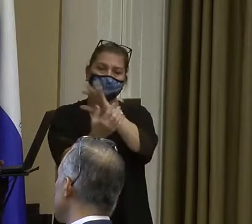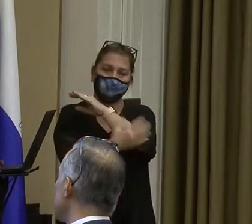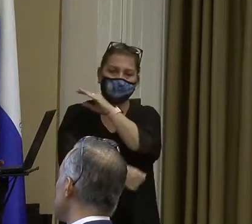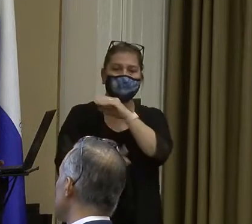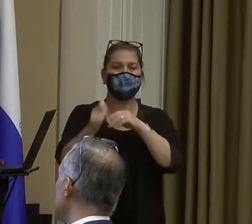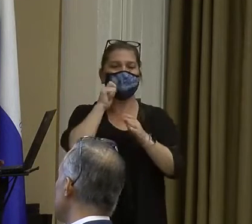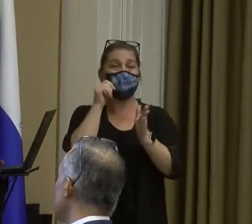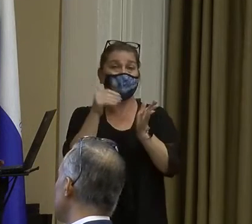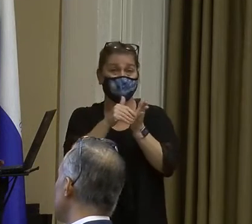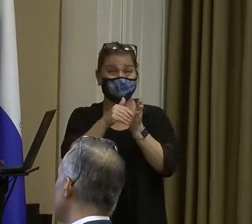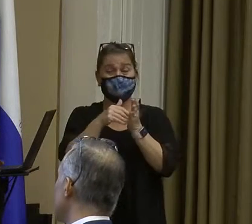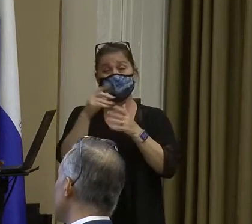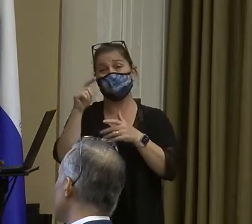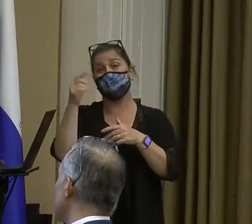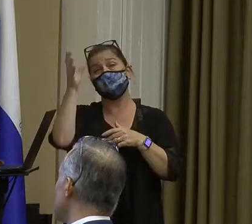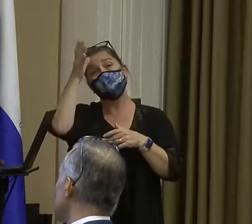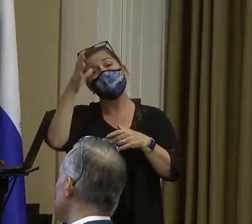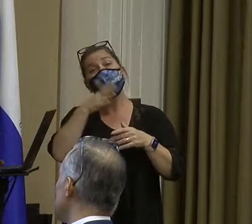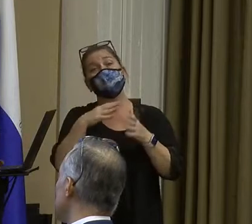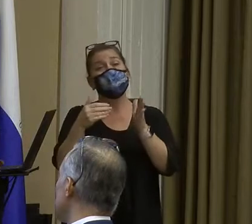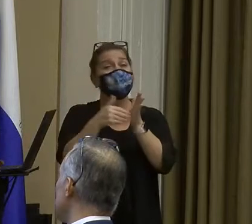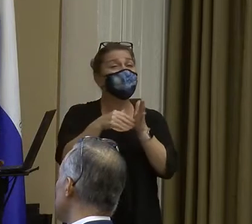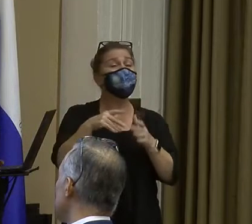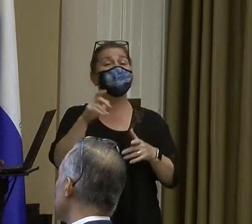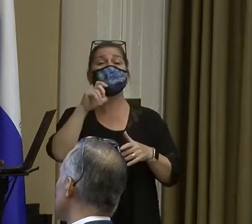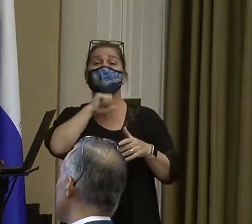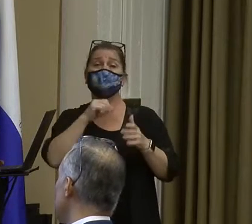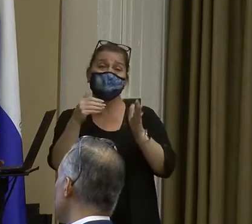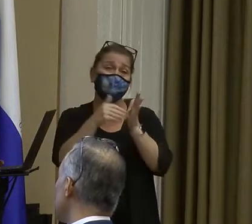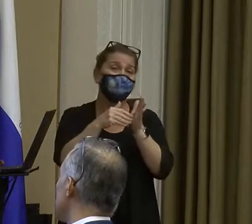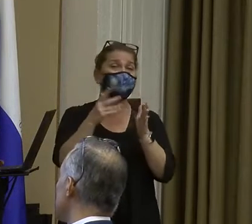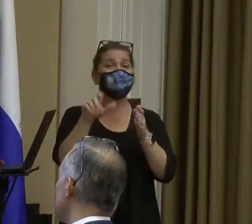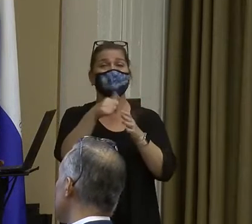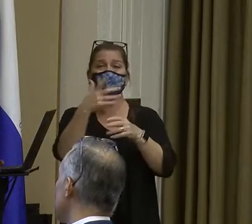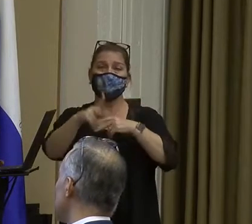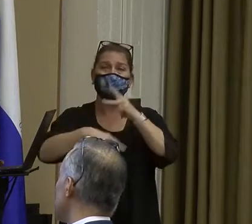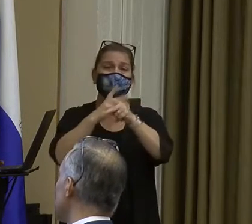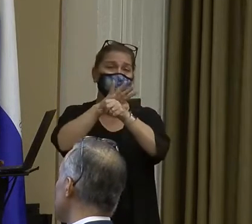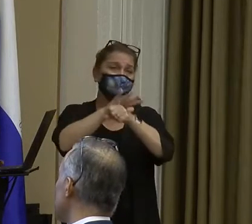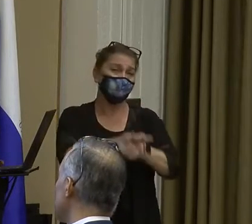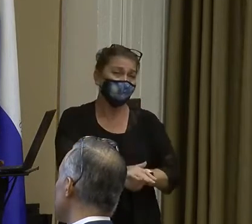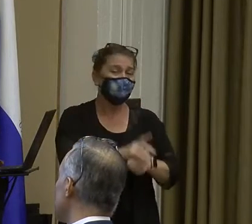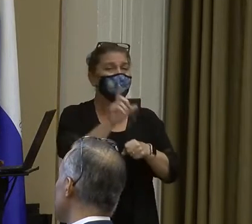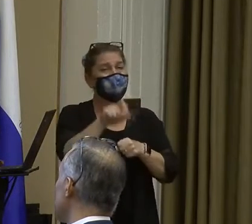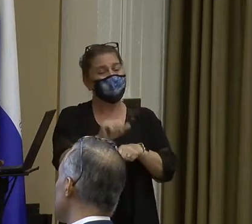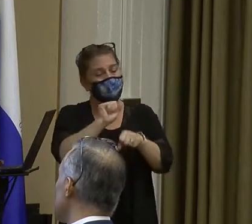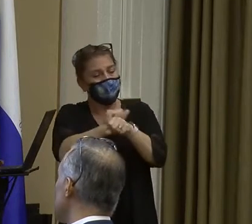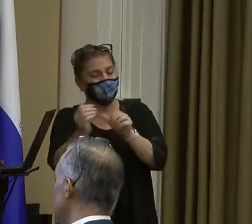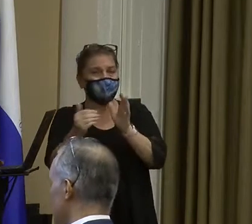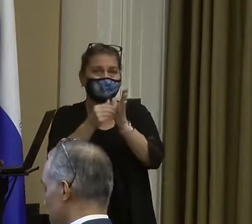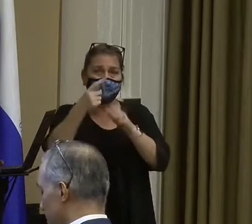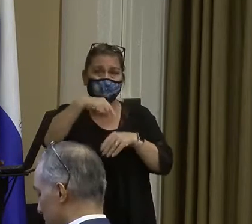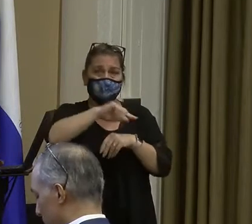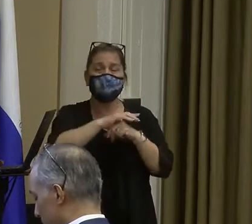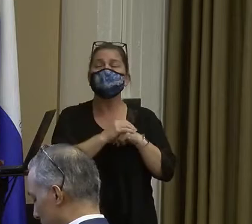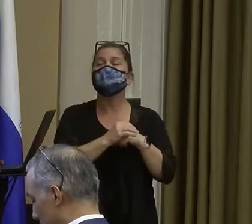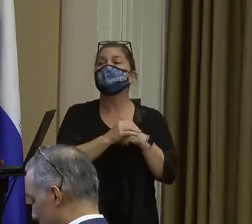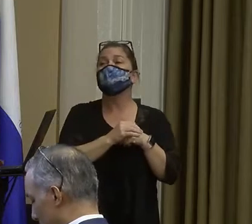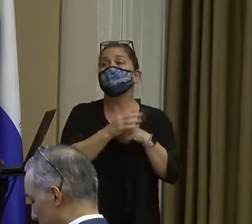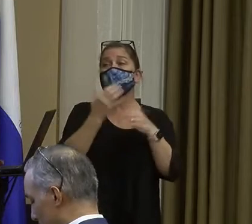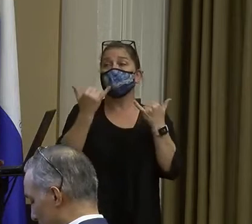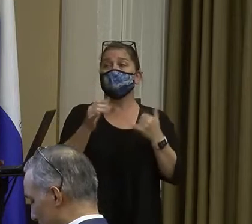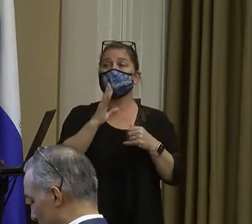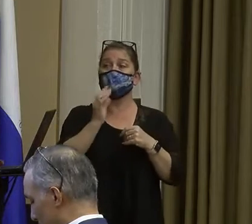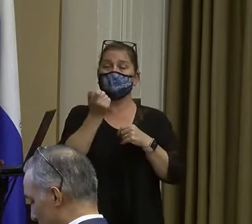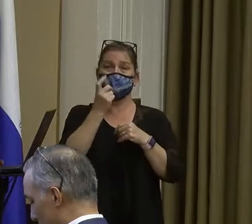and racism, gender discrimination, age discrimination, and other forms of oppression that have resulted in health inequities. So today